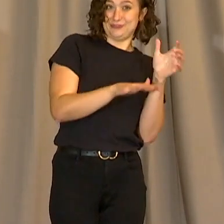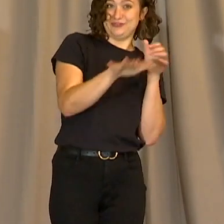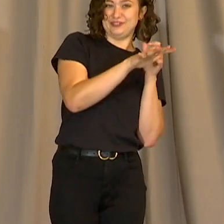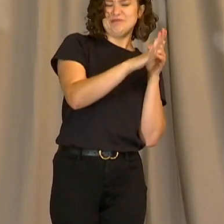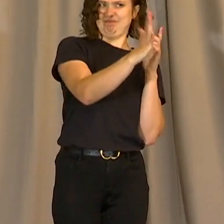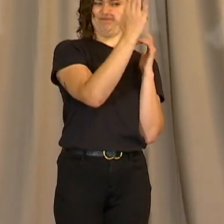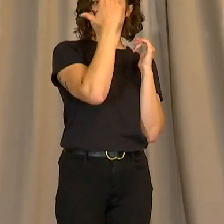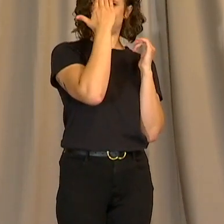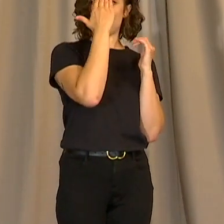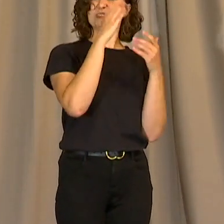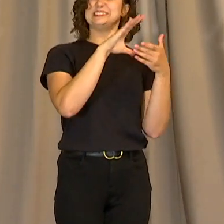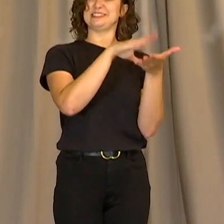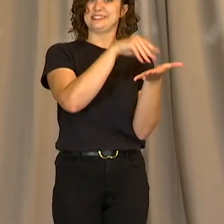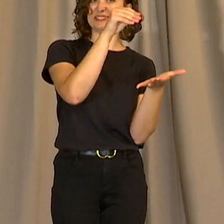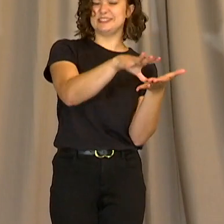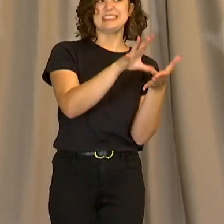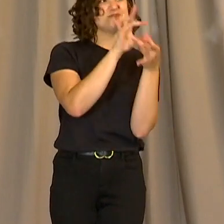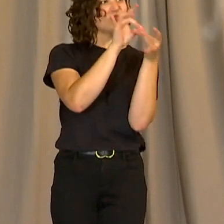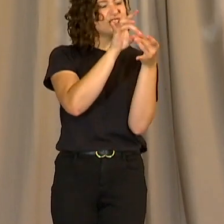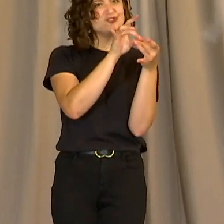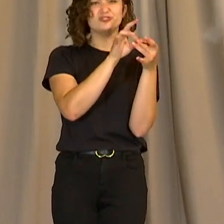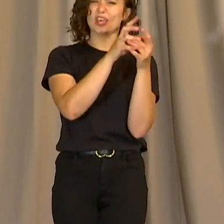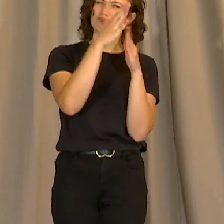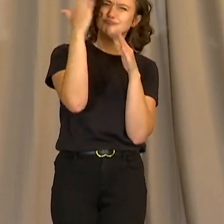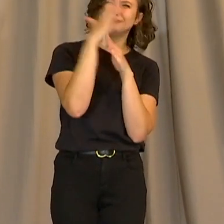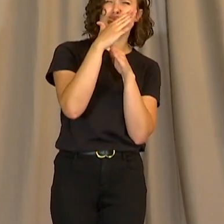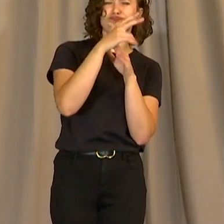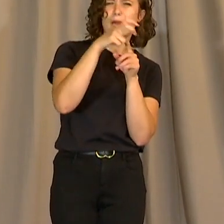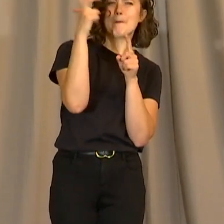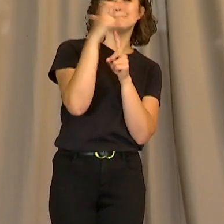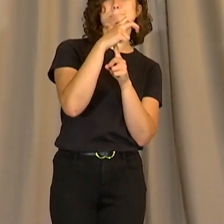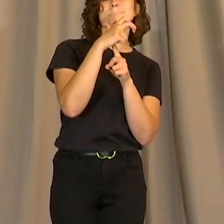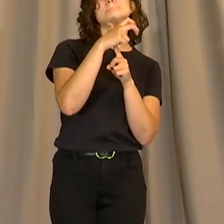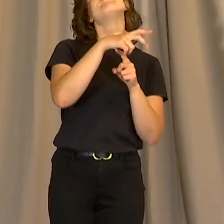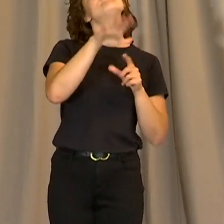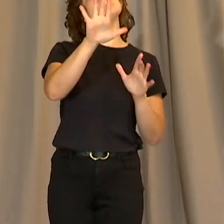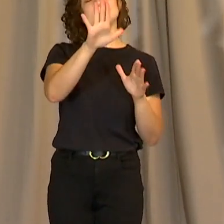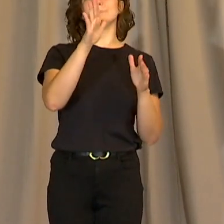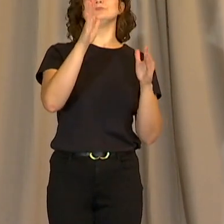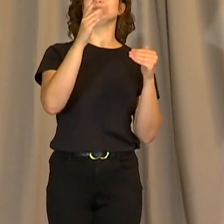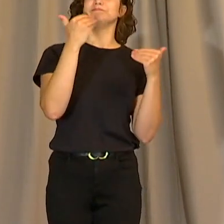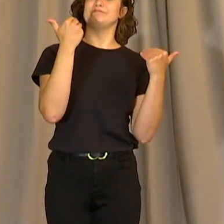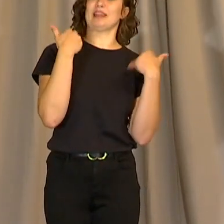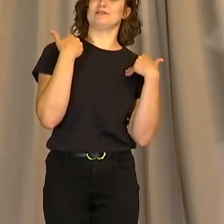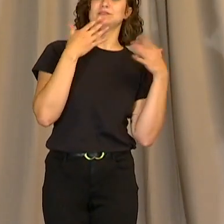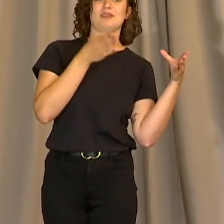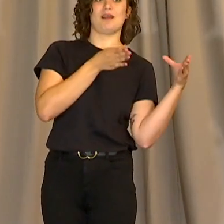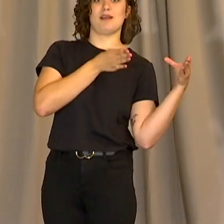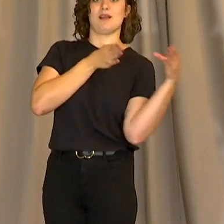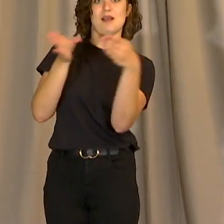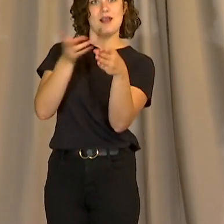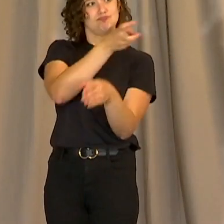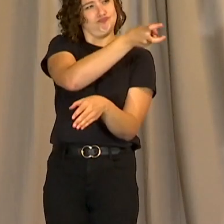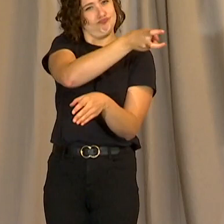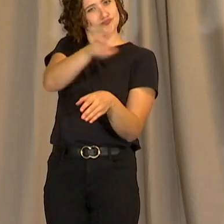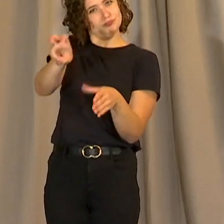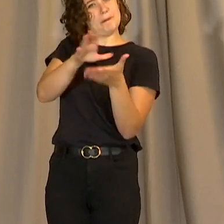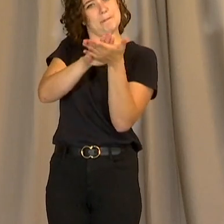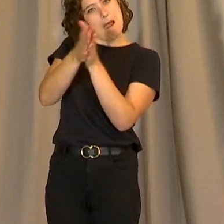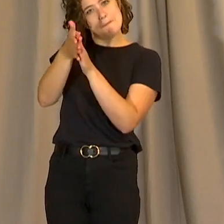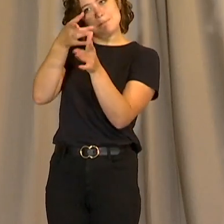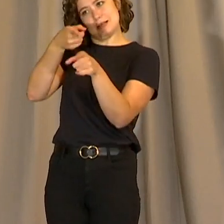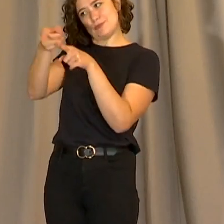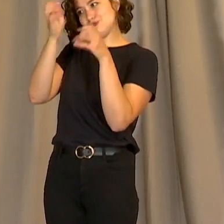great relationships, and so we have the pipeline who will be special education teachers in